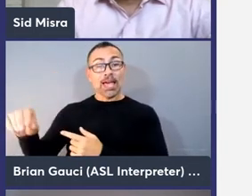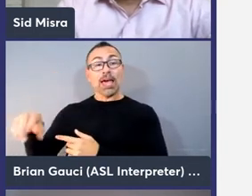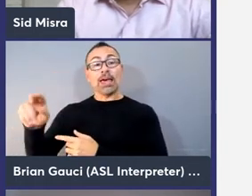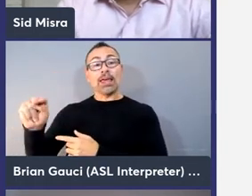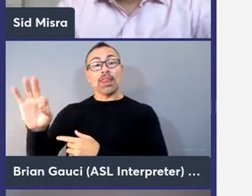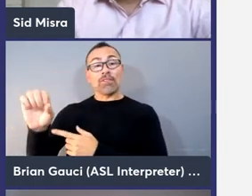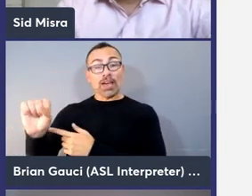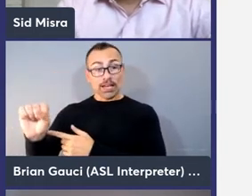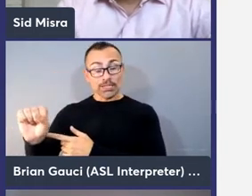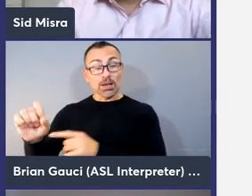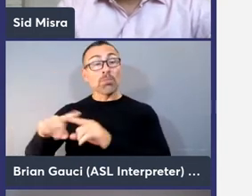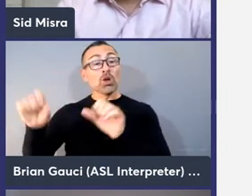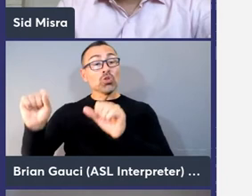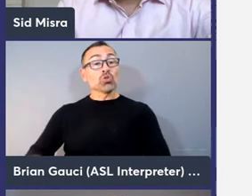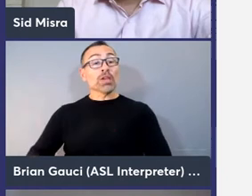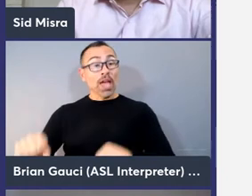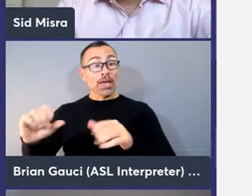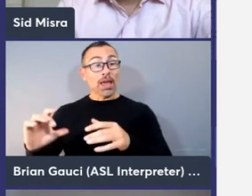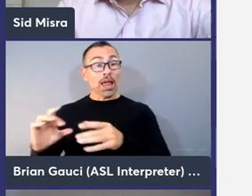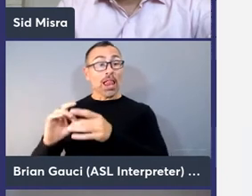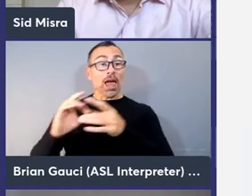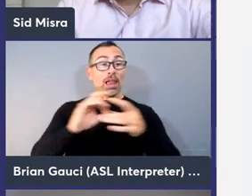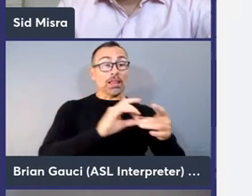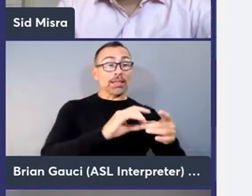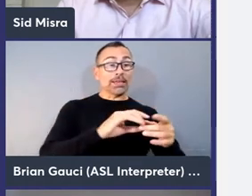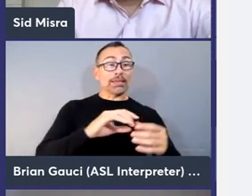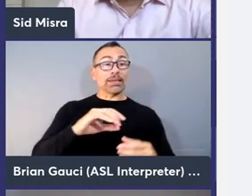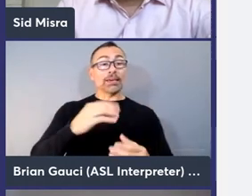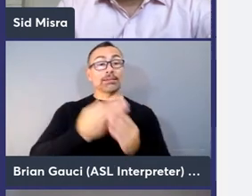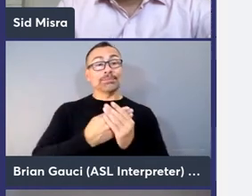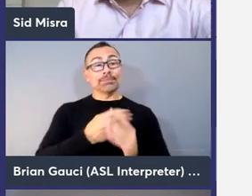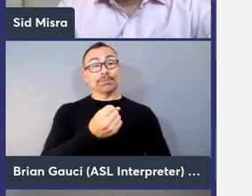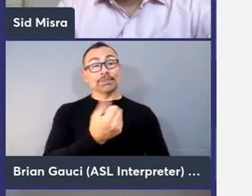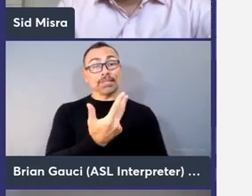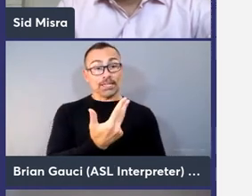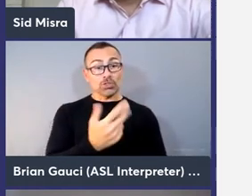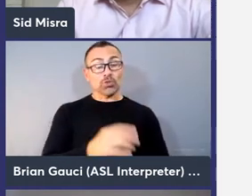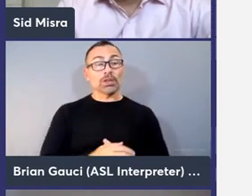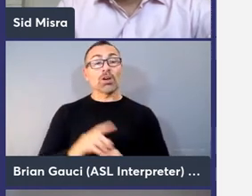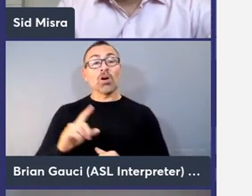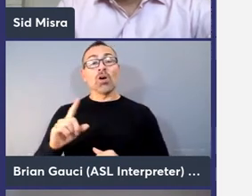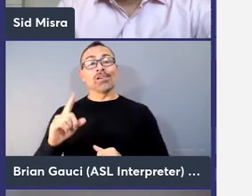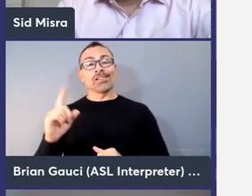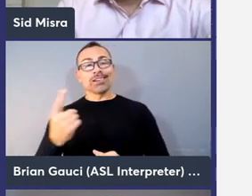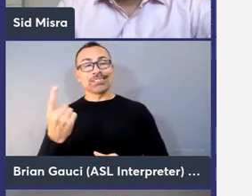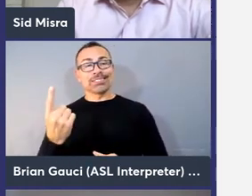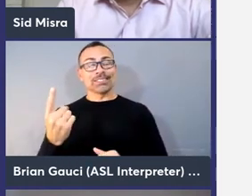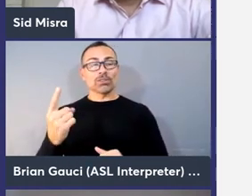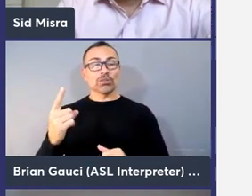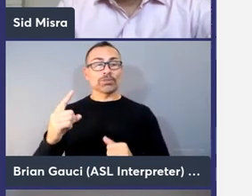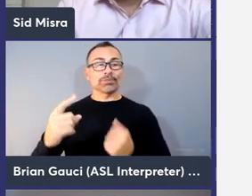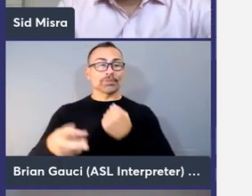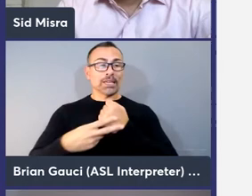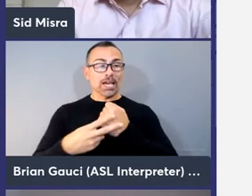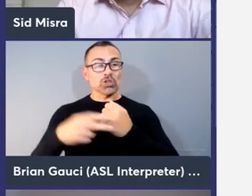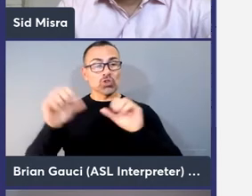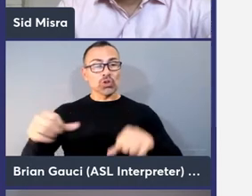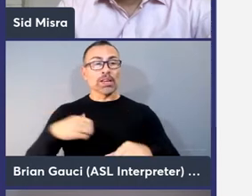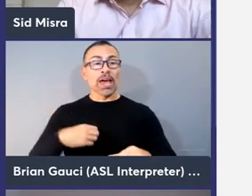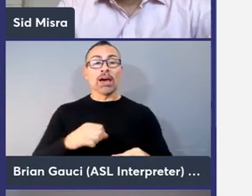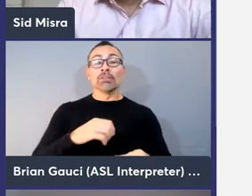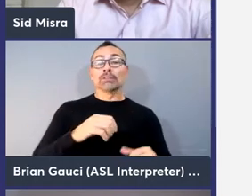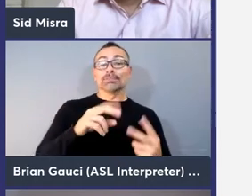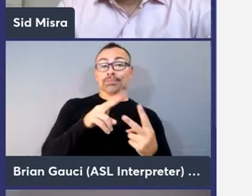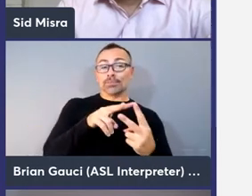sets. On a single cache, you could link either S3 or NFS. So I'm going to go and do NFS for this demo, but you can certainly